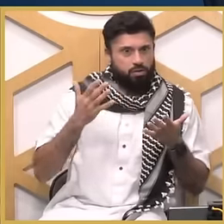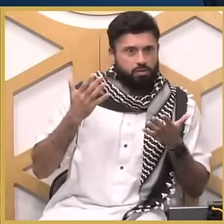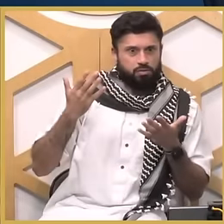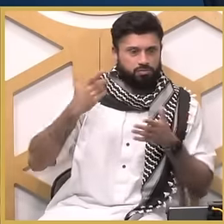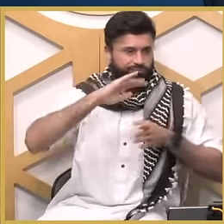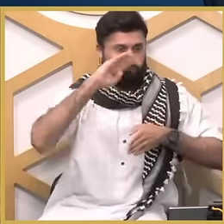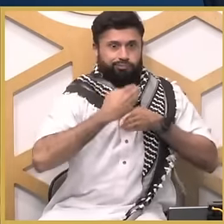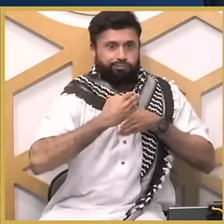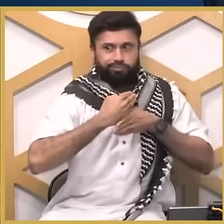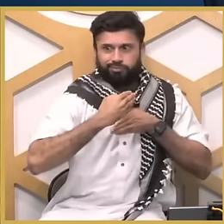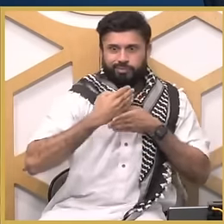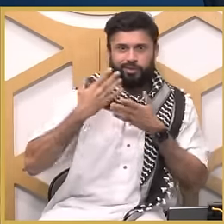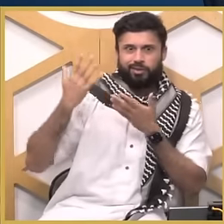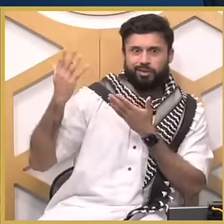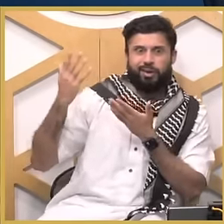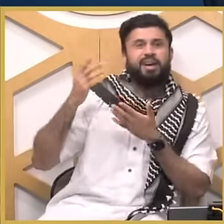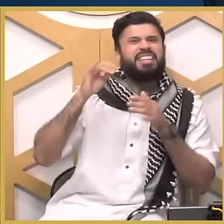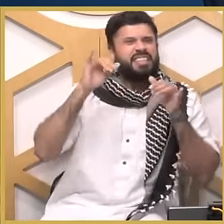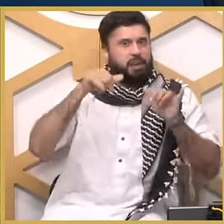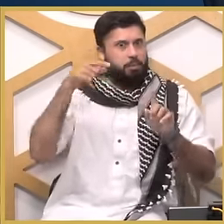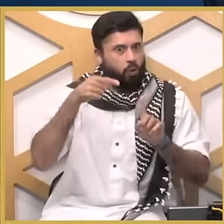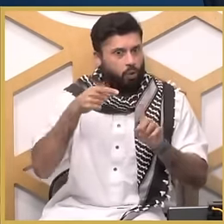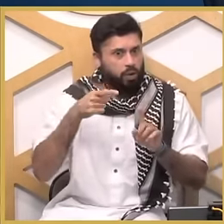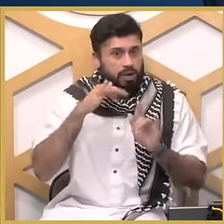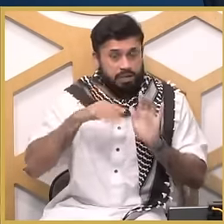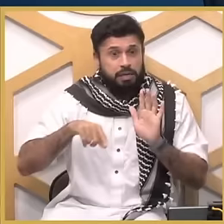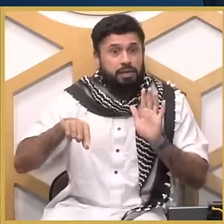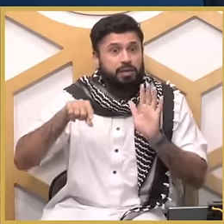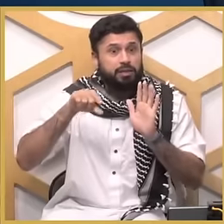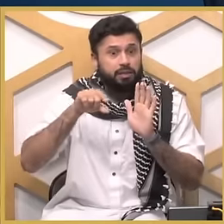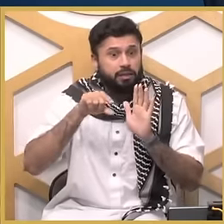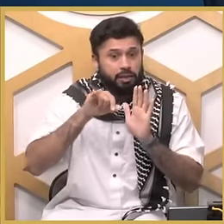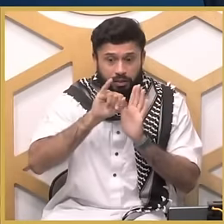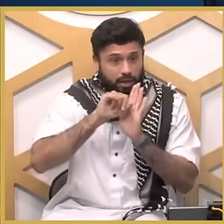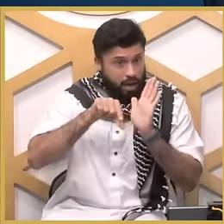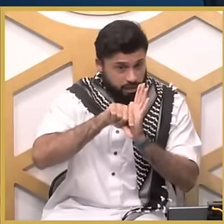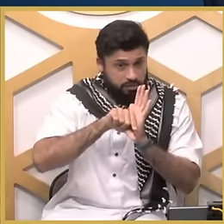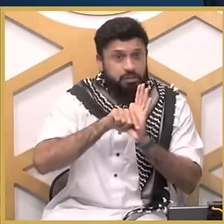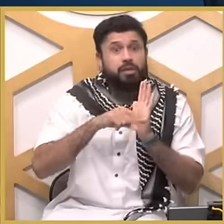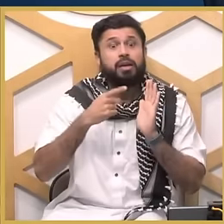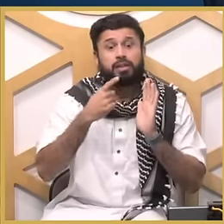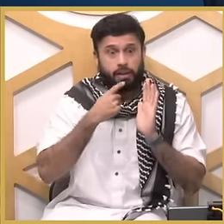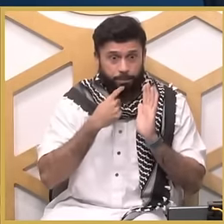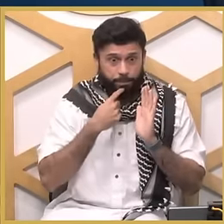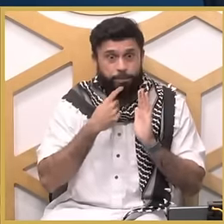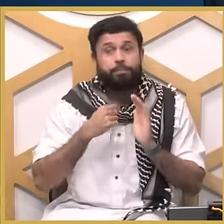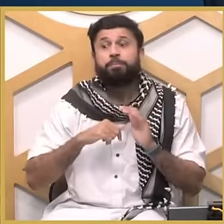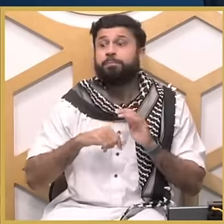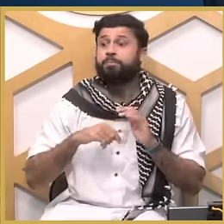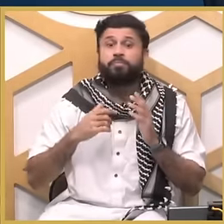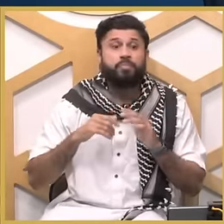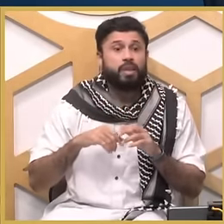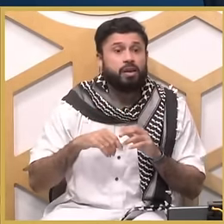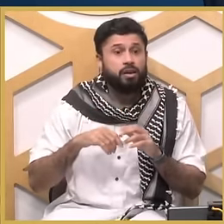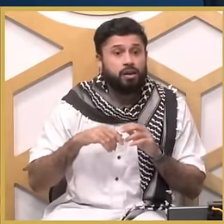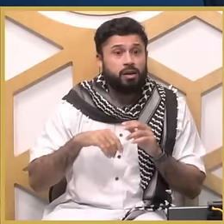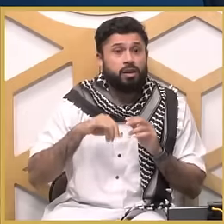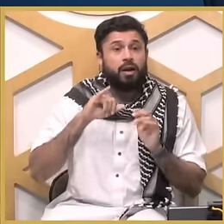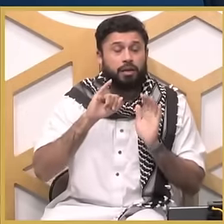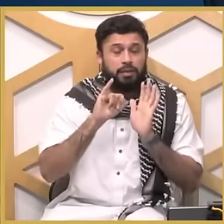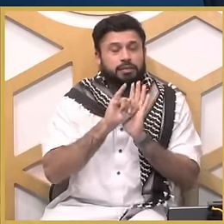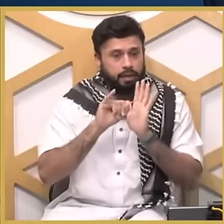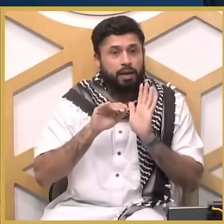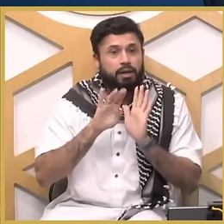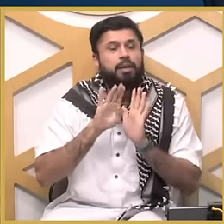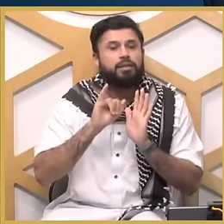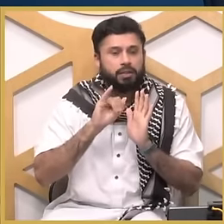danger, more than this. Like what? He goes, look, this is taking you out of the circle and the realm of ihsan. But then when you go out of the